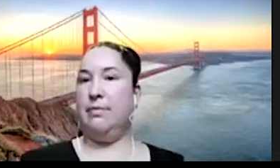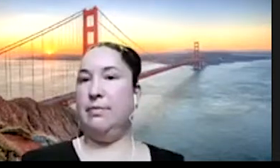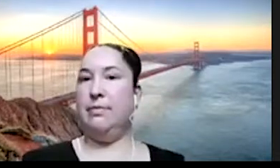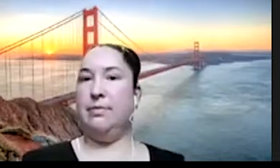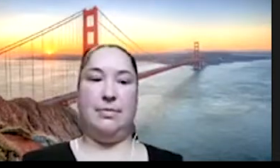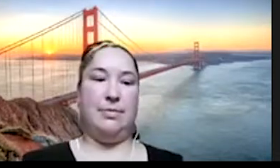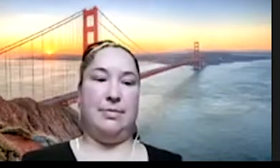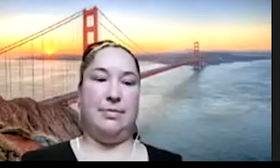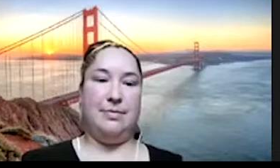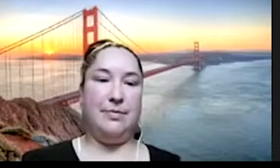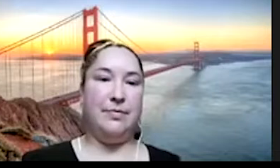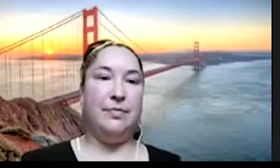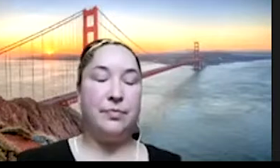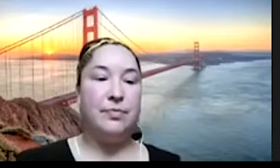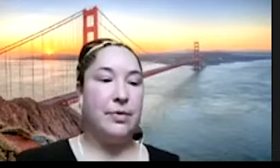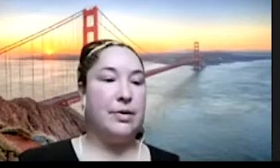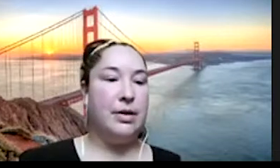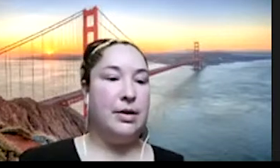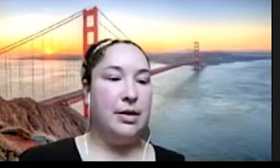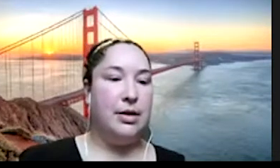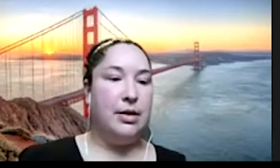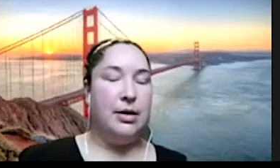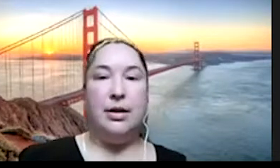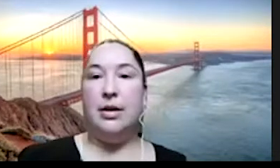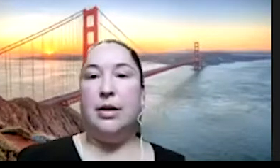Dr. Gallegos, can you share a little bit?